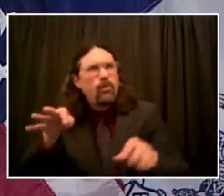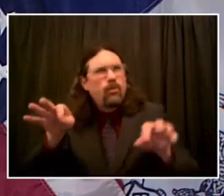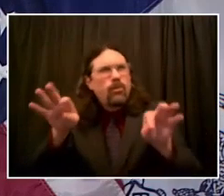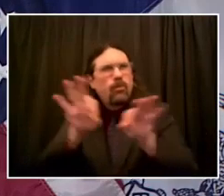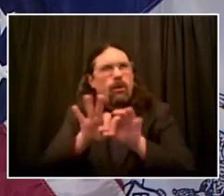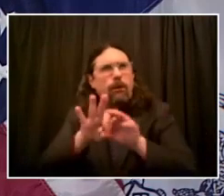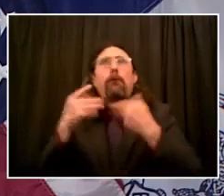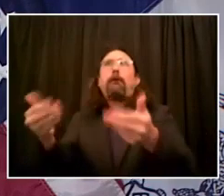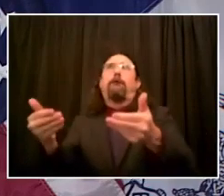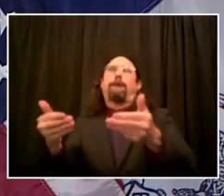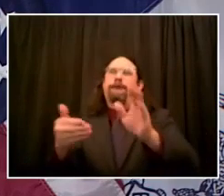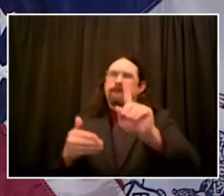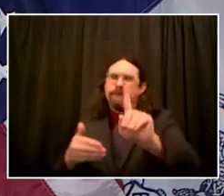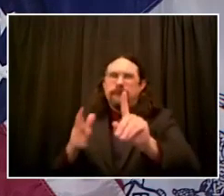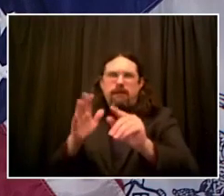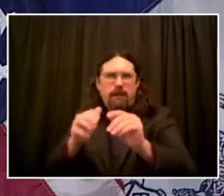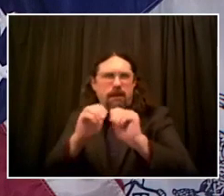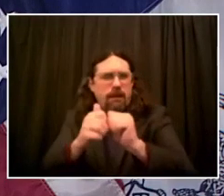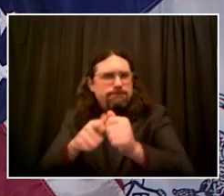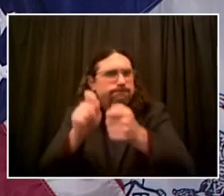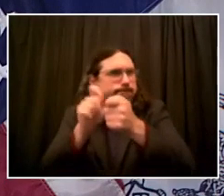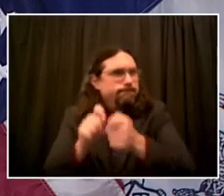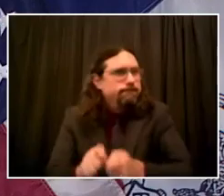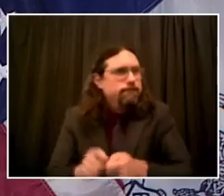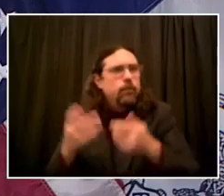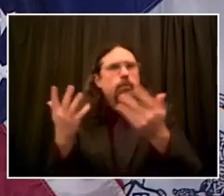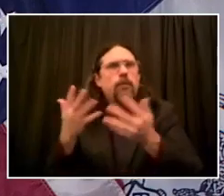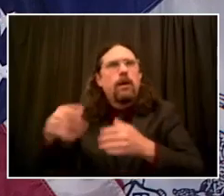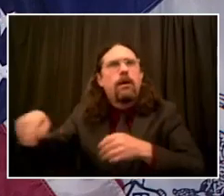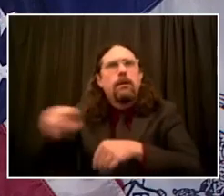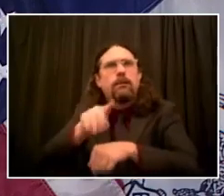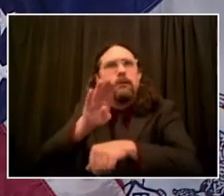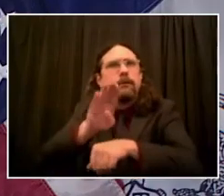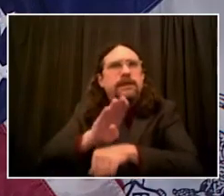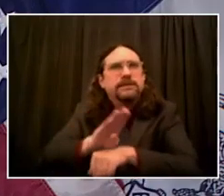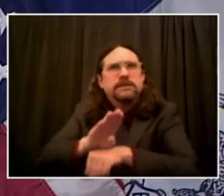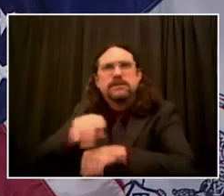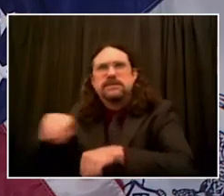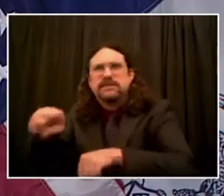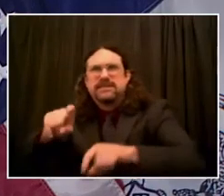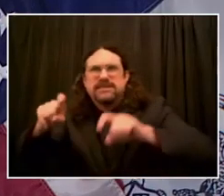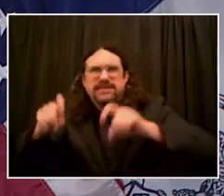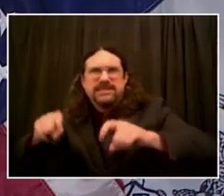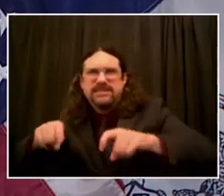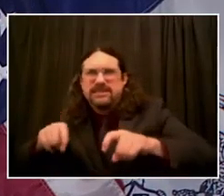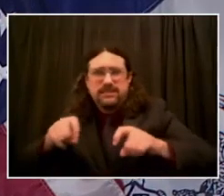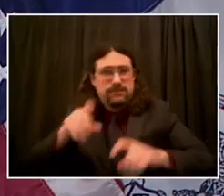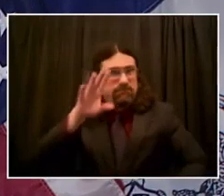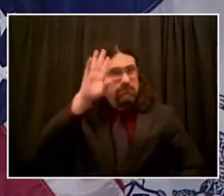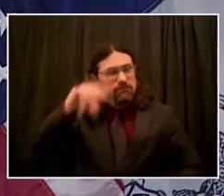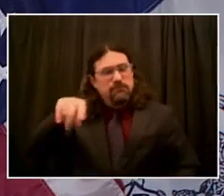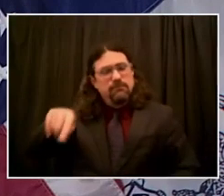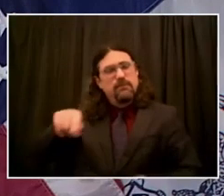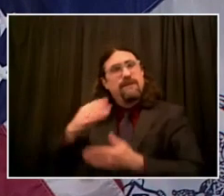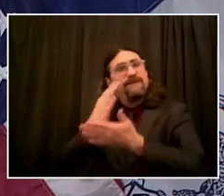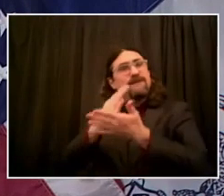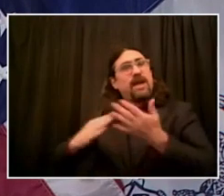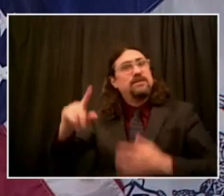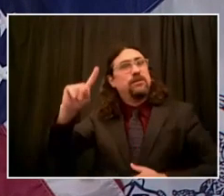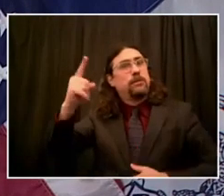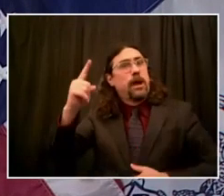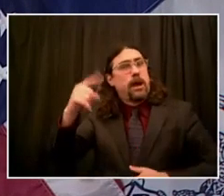200,000 to 400,000 New Yorkers who can and will be going back to work in a matter of